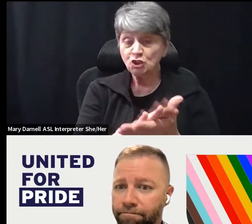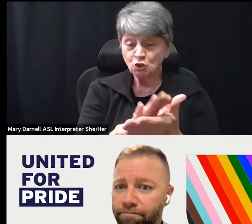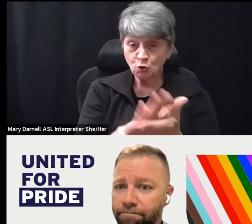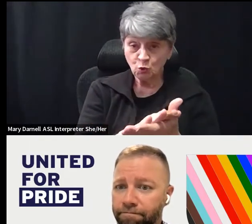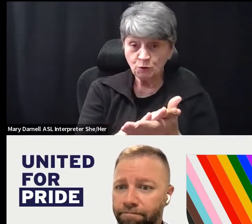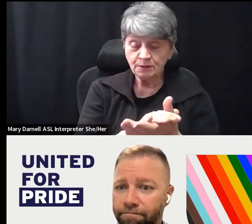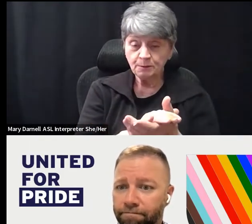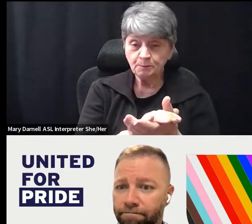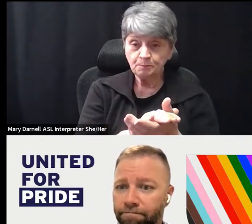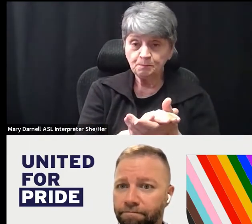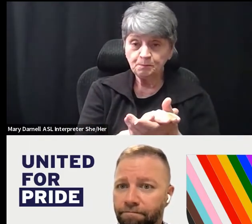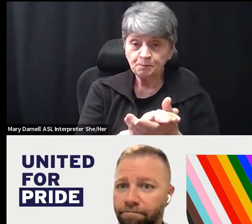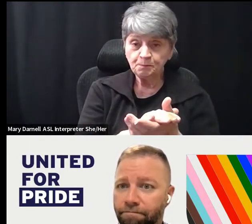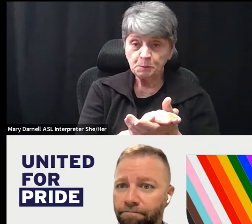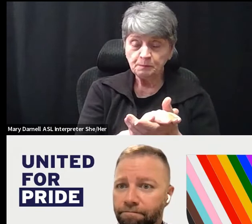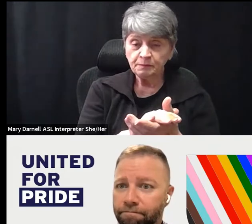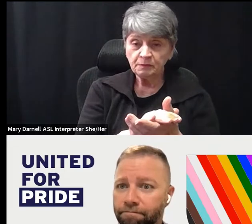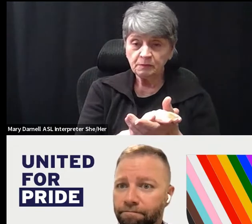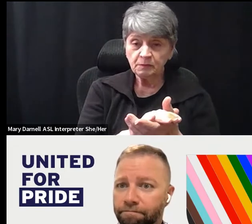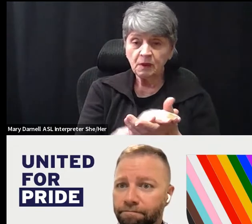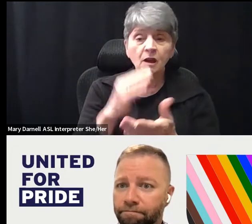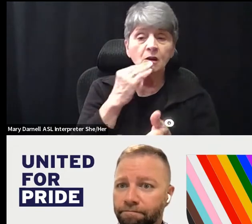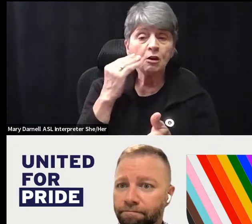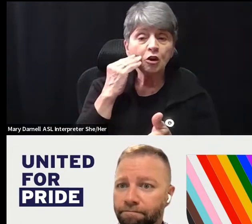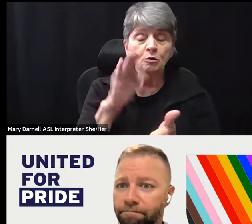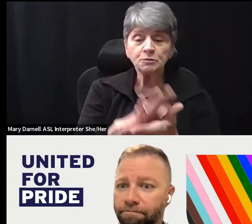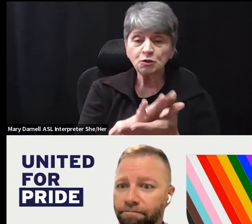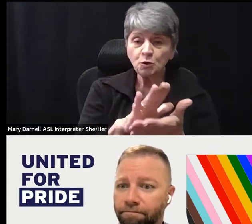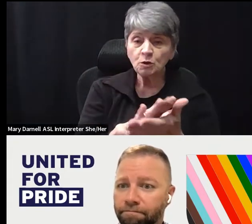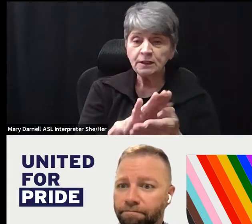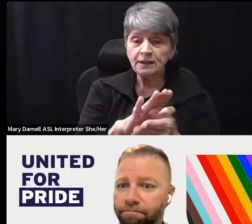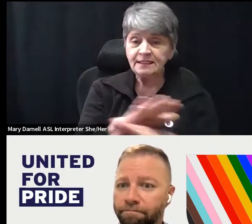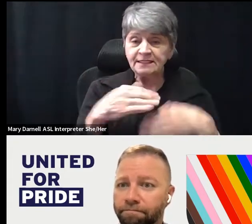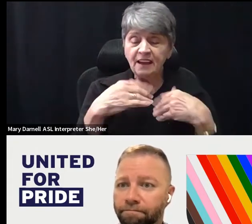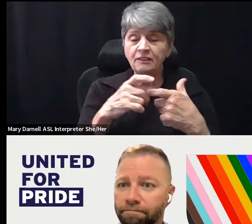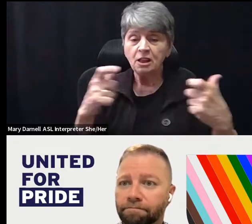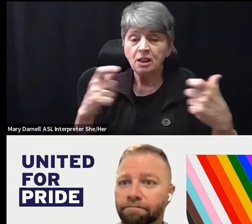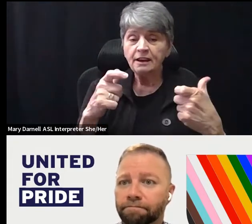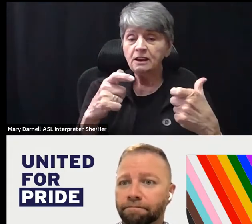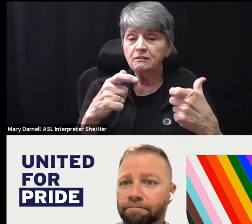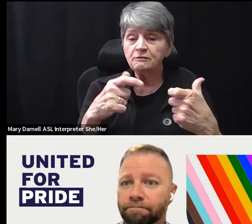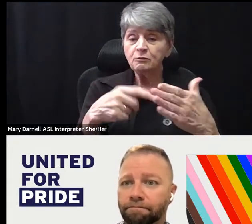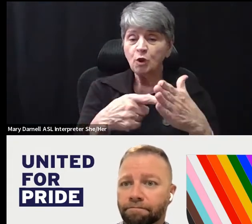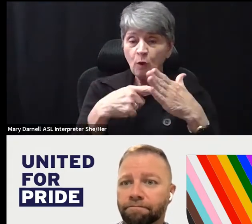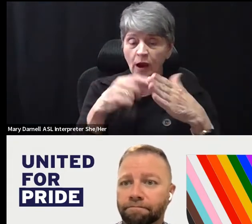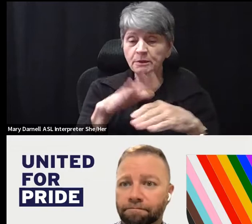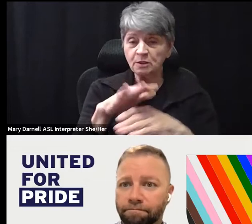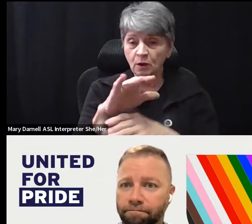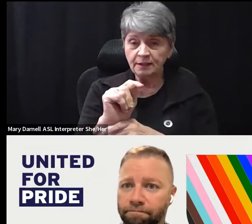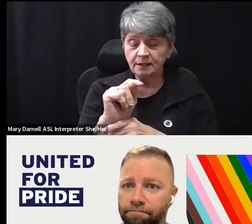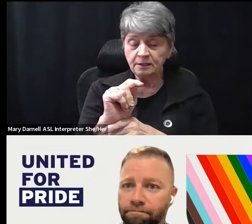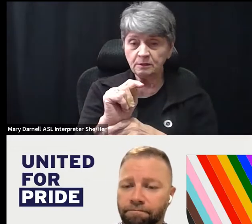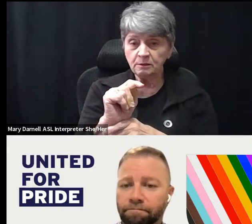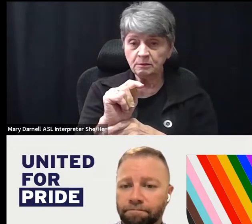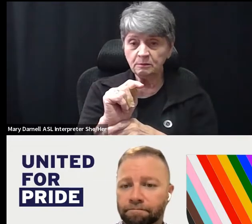that case, right, I feel like homeschooling doesn't have a lot of restrictions on it. And so if they were probably, there